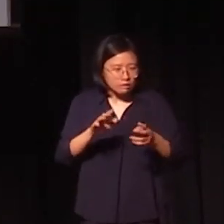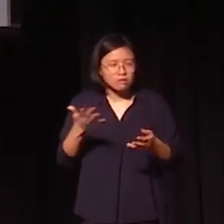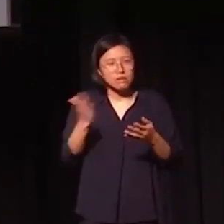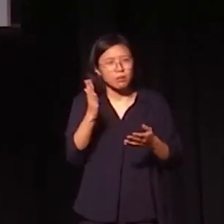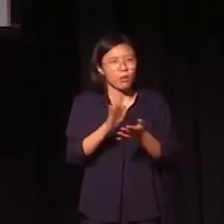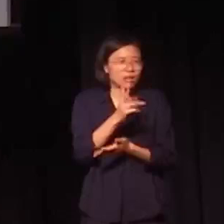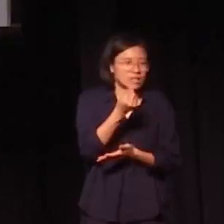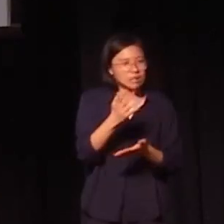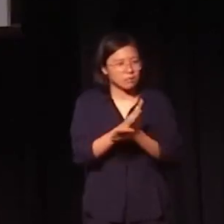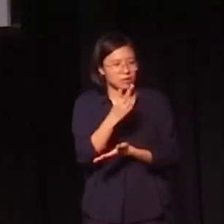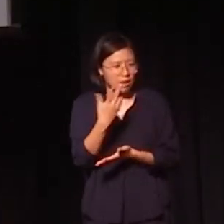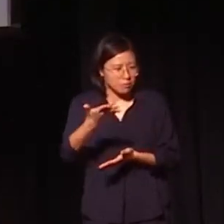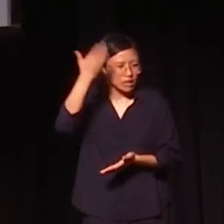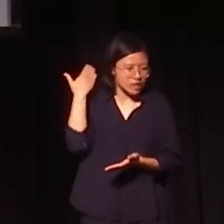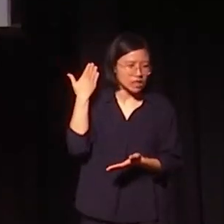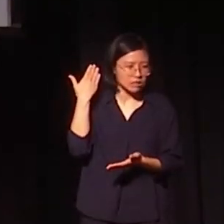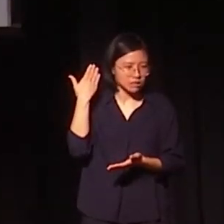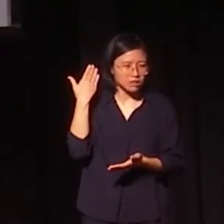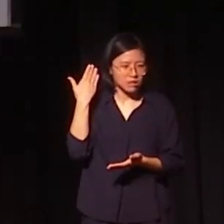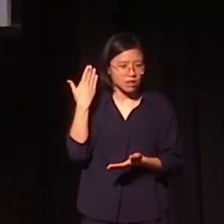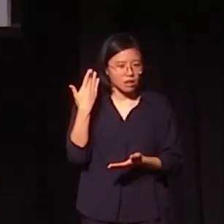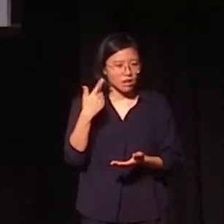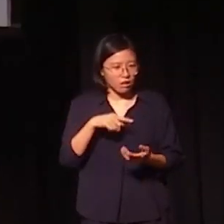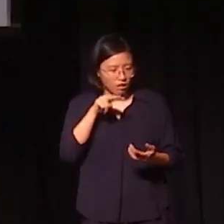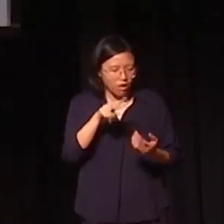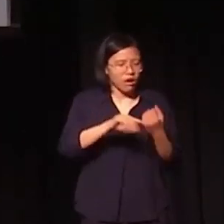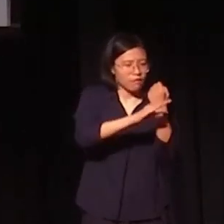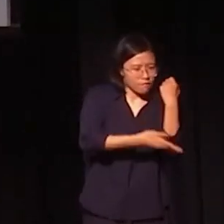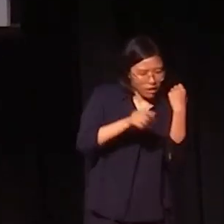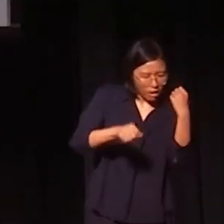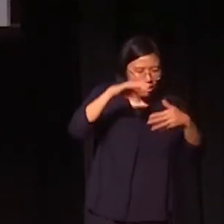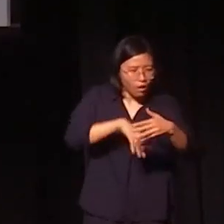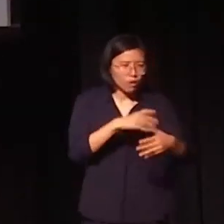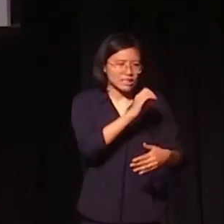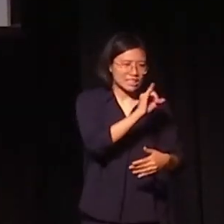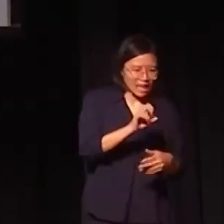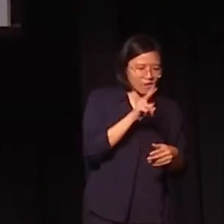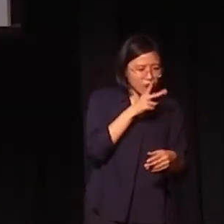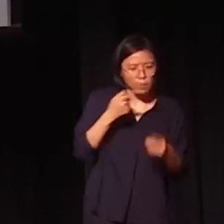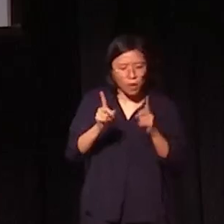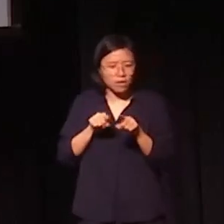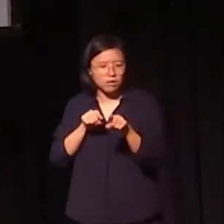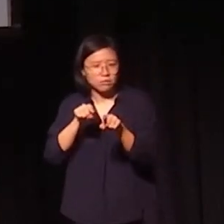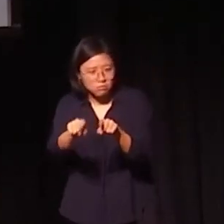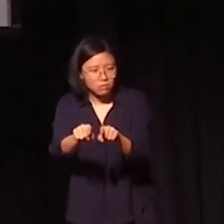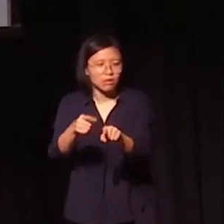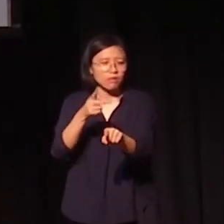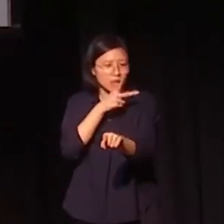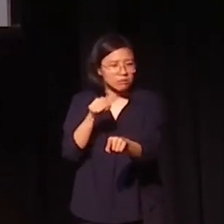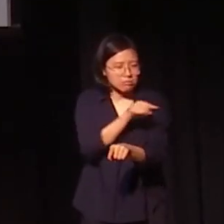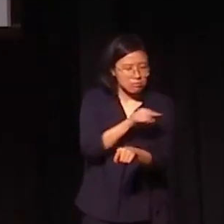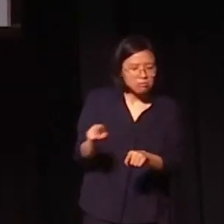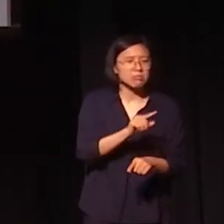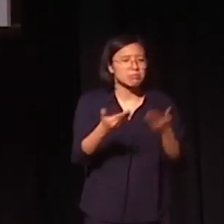ago, examined the use of simultaneous and consecutive interpreting in court and which was most effective. Because sign language